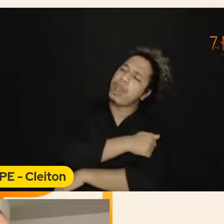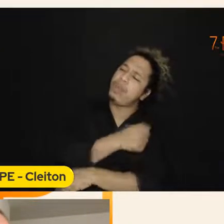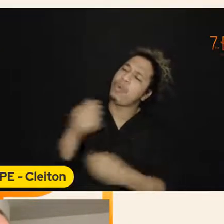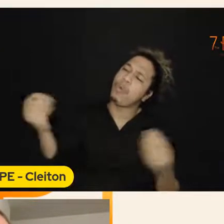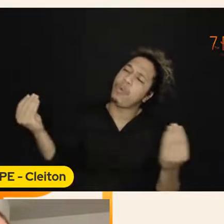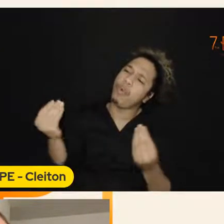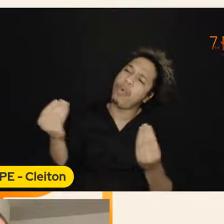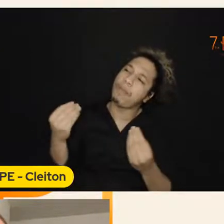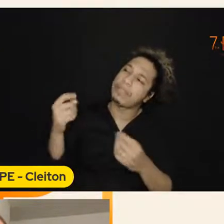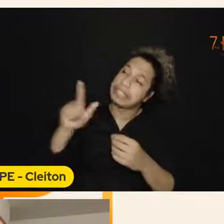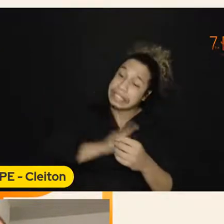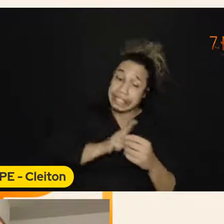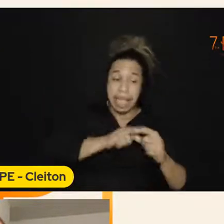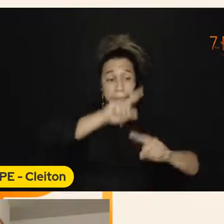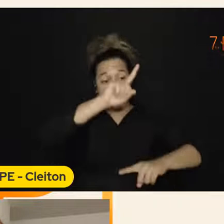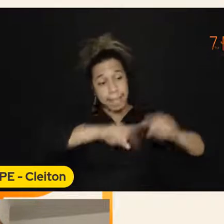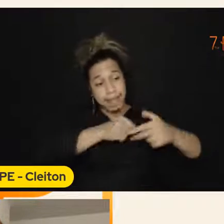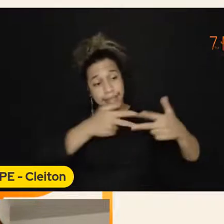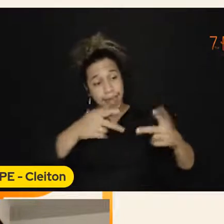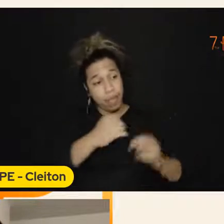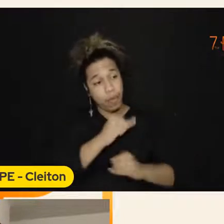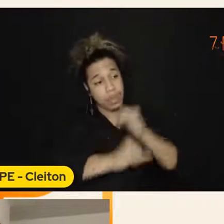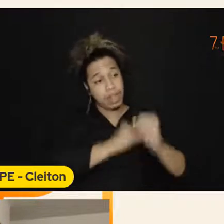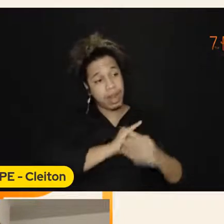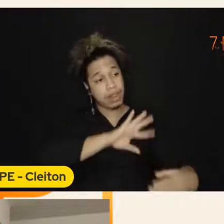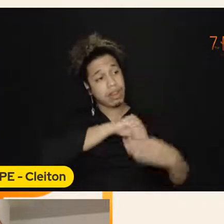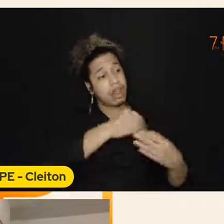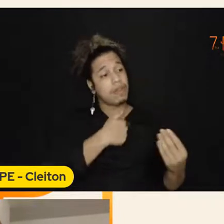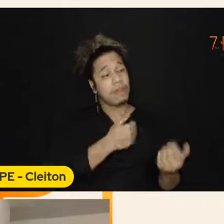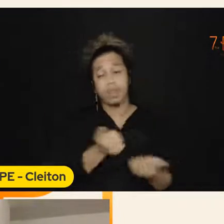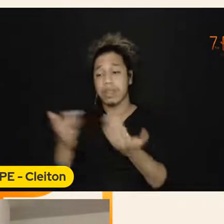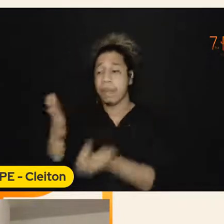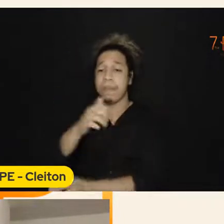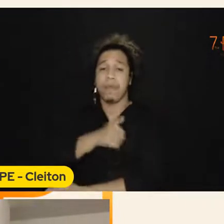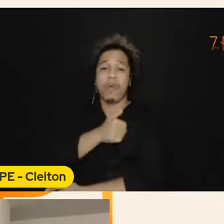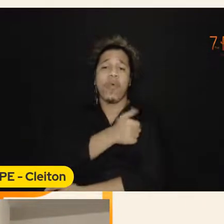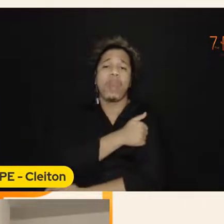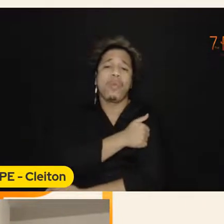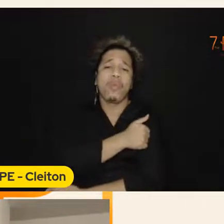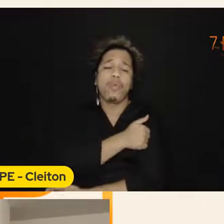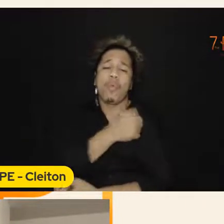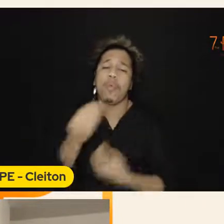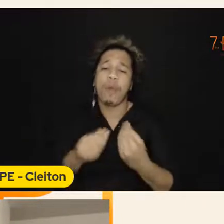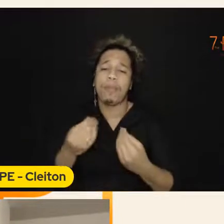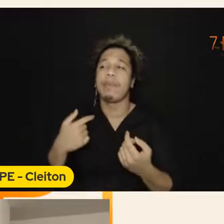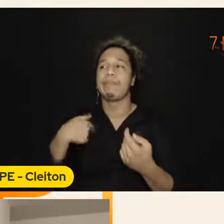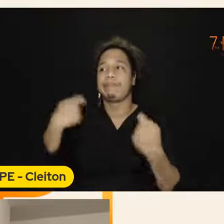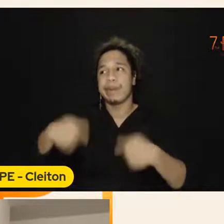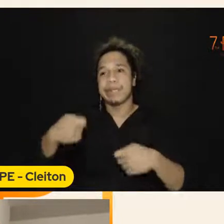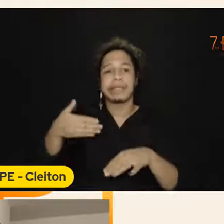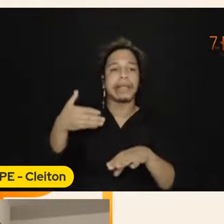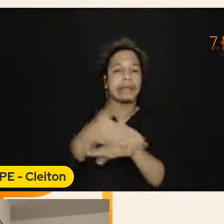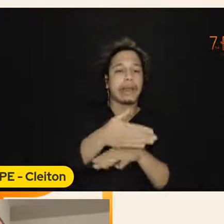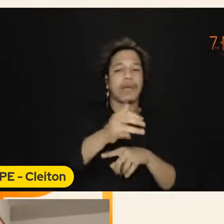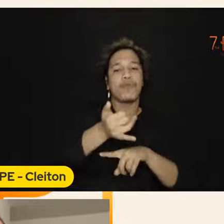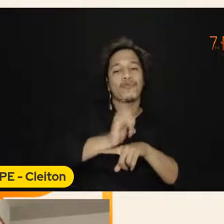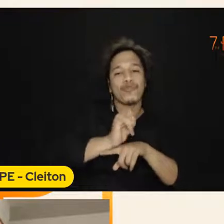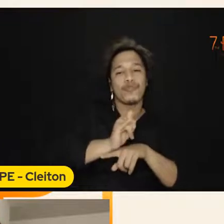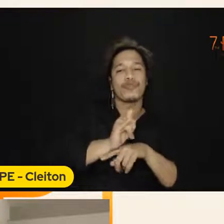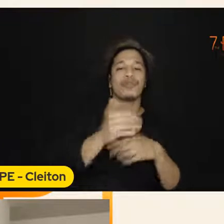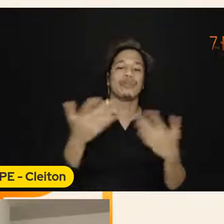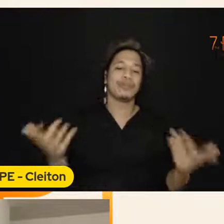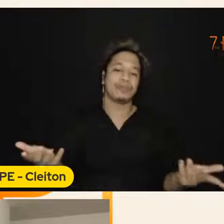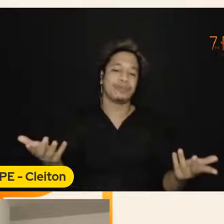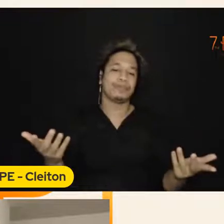available resources out there? And I had to go to YouTube. Which is not like Google that teaches